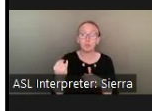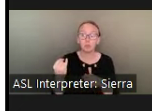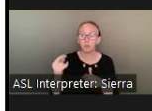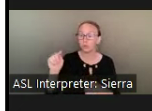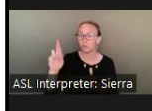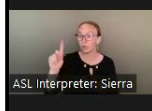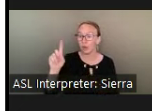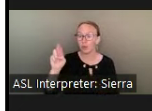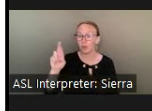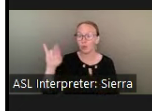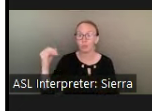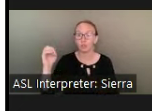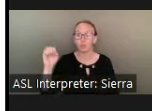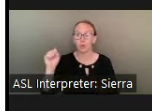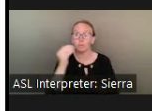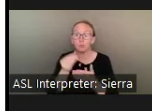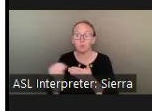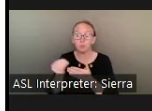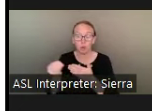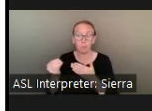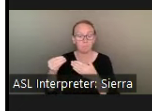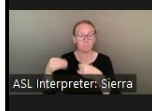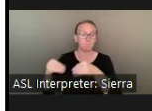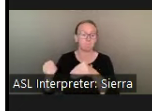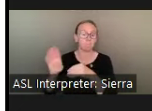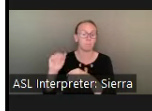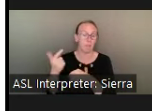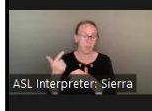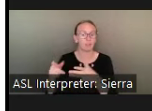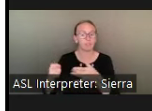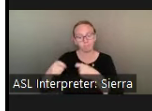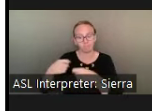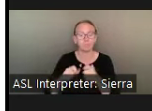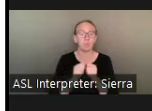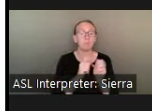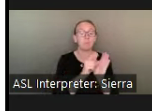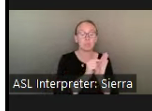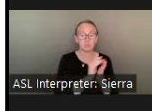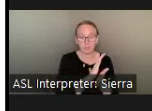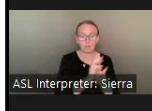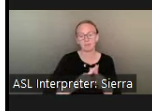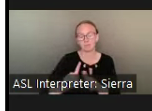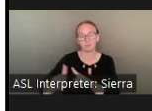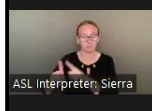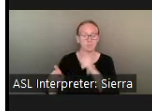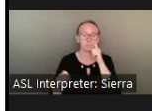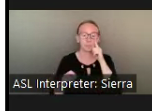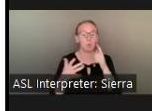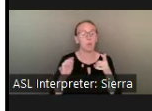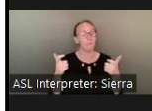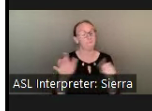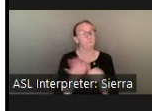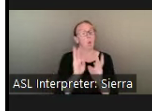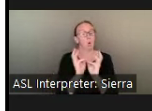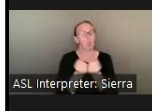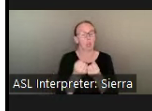And I had a pretty full workshop with the community. It was a pretty great turnout, where I showed them this technique called the blowout technique,